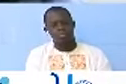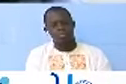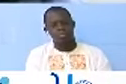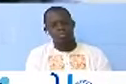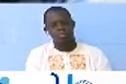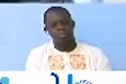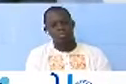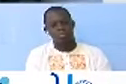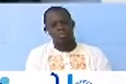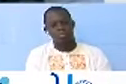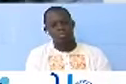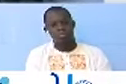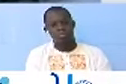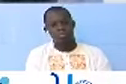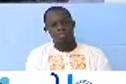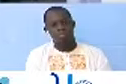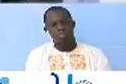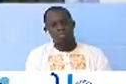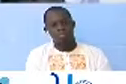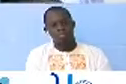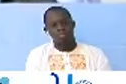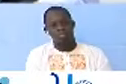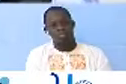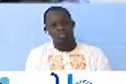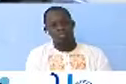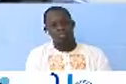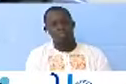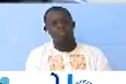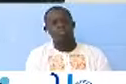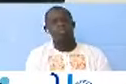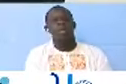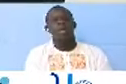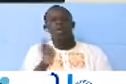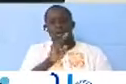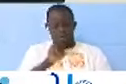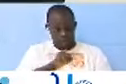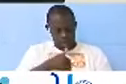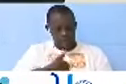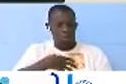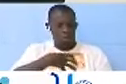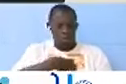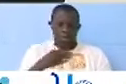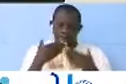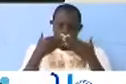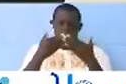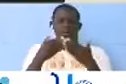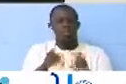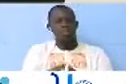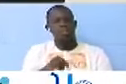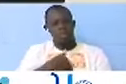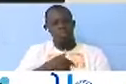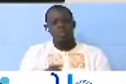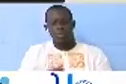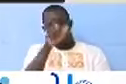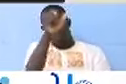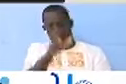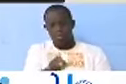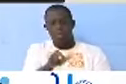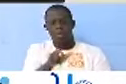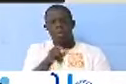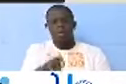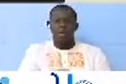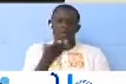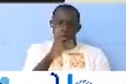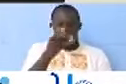mba fu on na joya mi rol di mem mi fu la fo le ma fonde. Well, what I'm going to say is just that I am human.